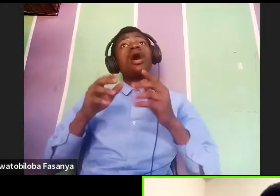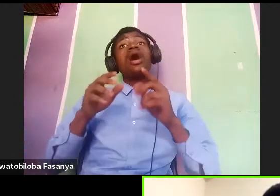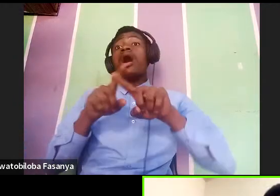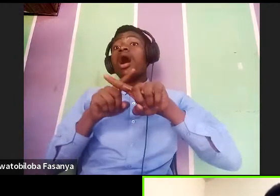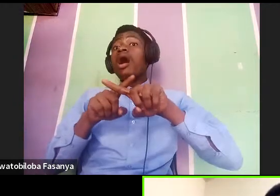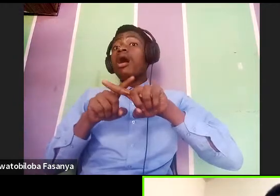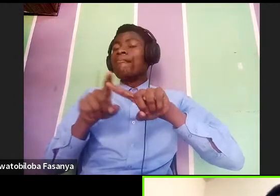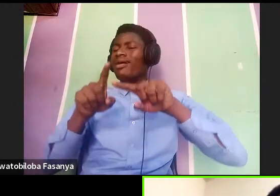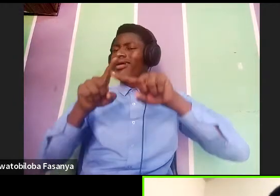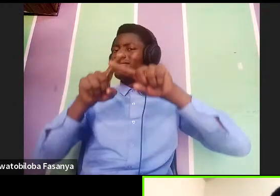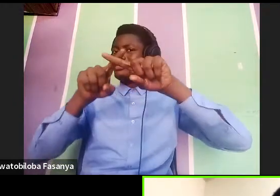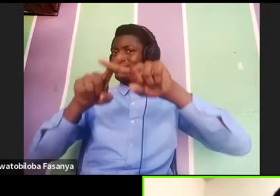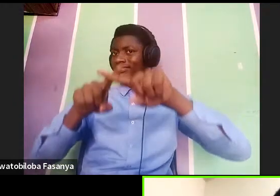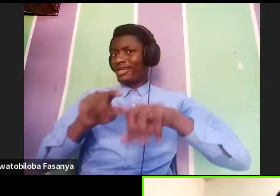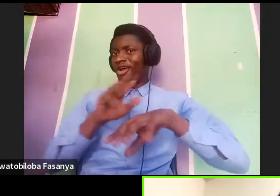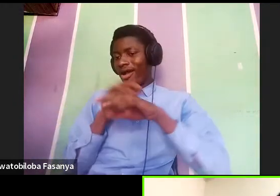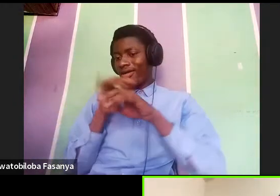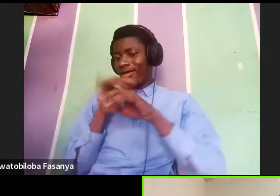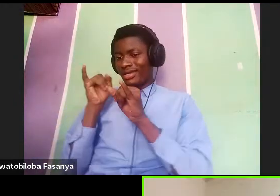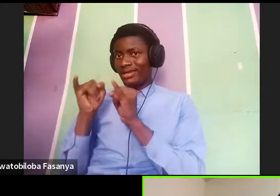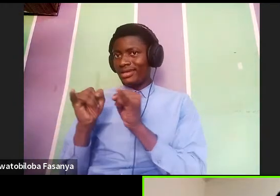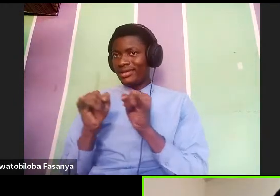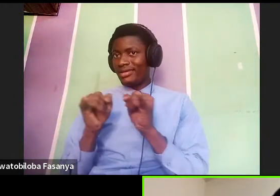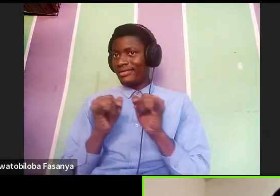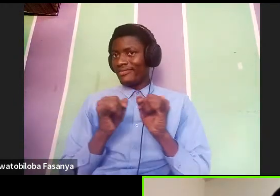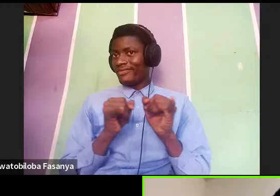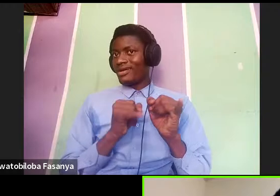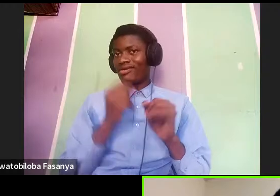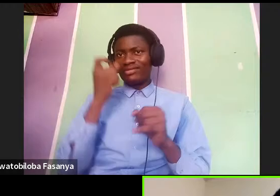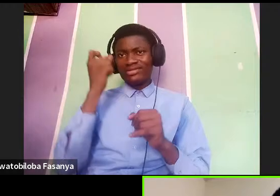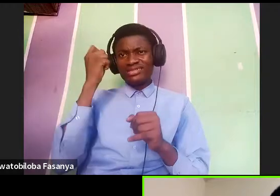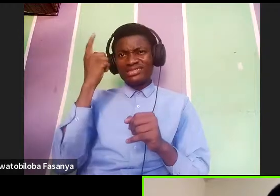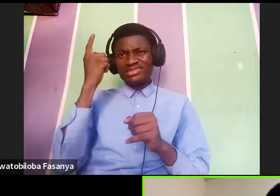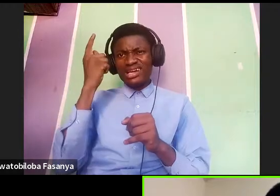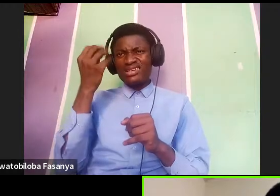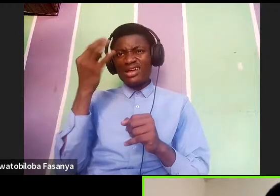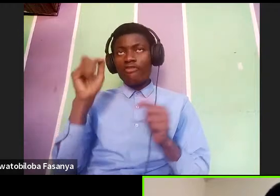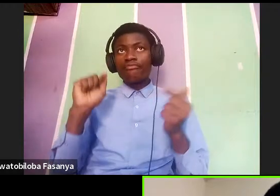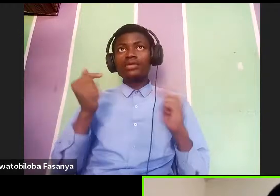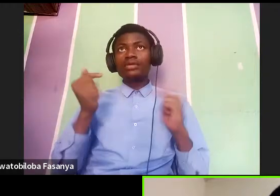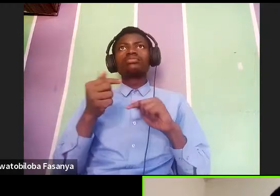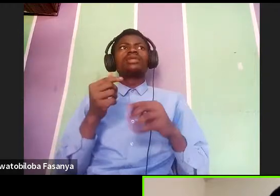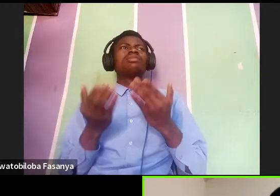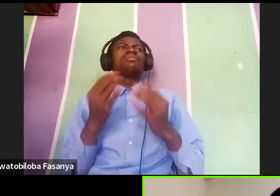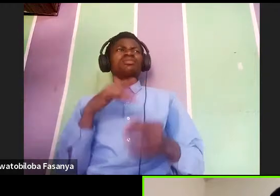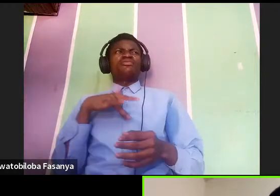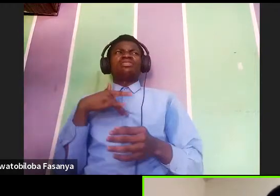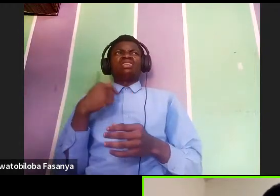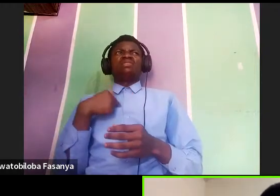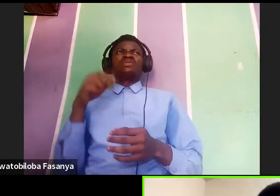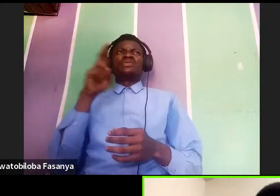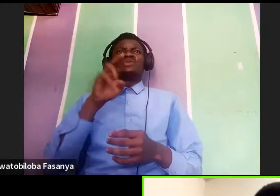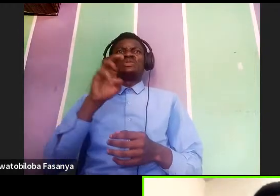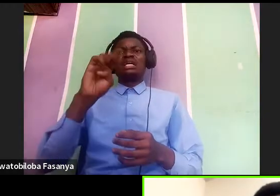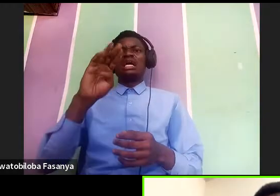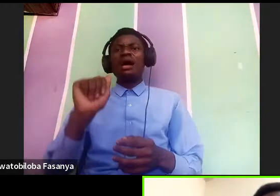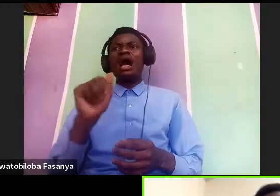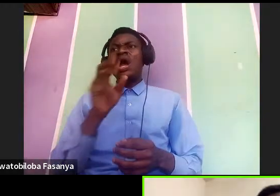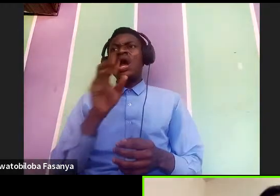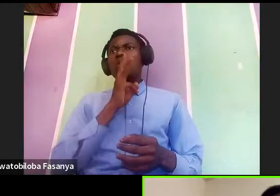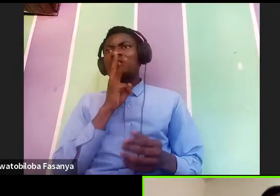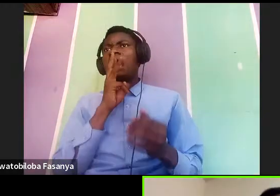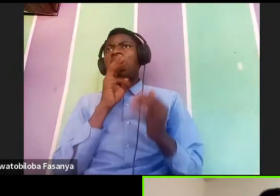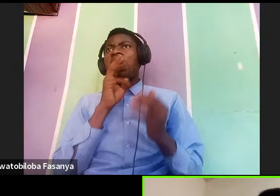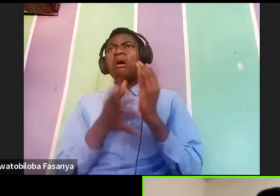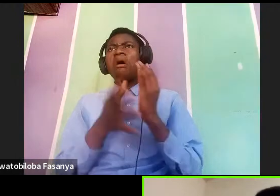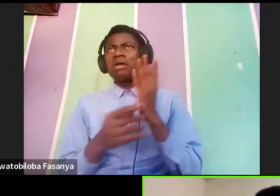pain. So if you think, oh, this pain, I don't feel any difference at all, then it means that probably the bone is still there. But